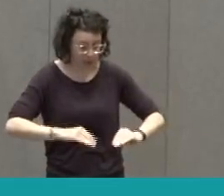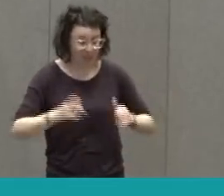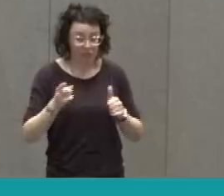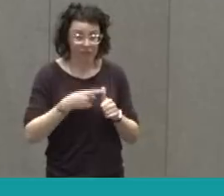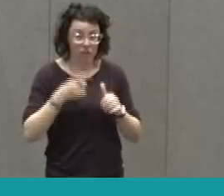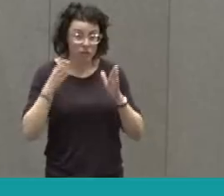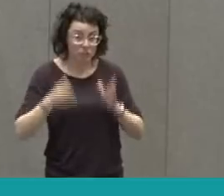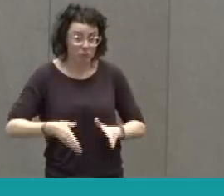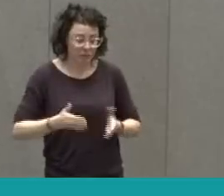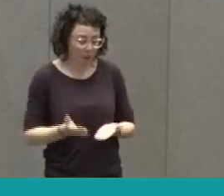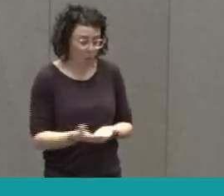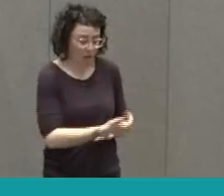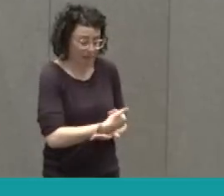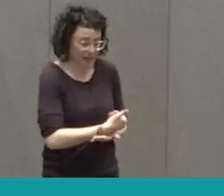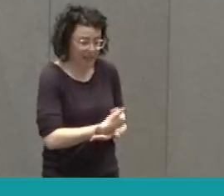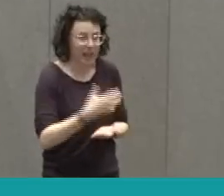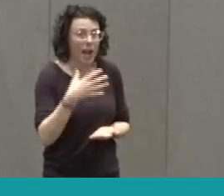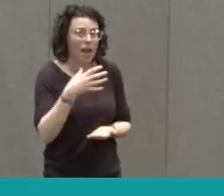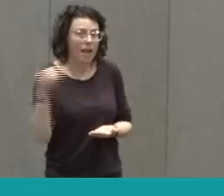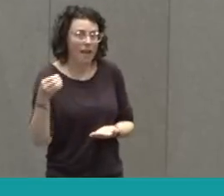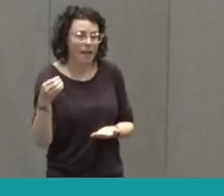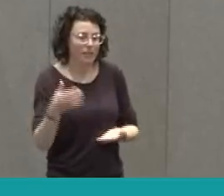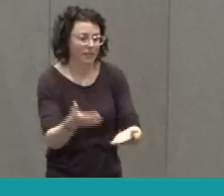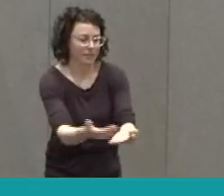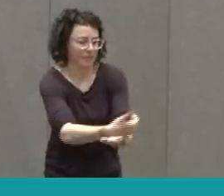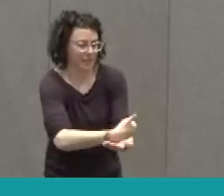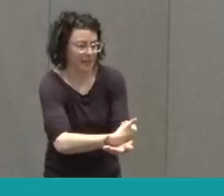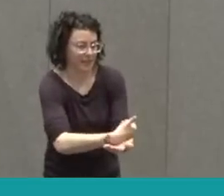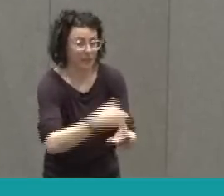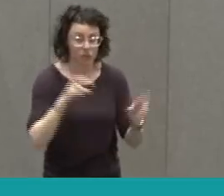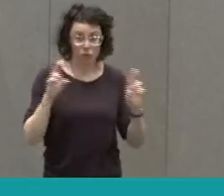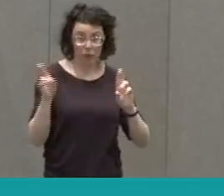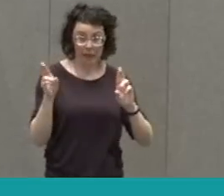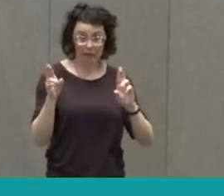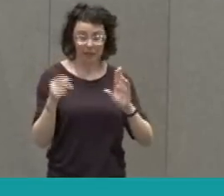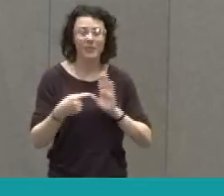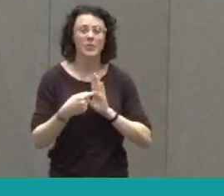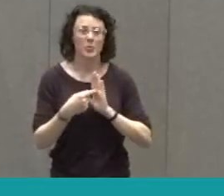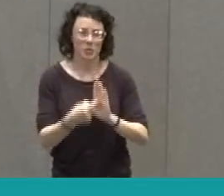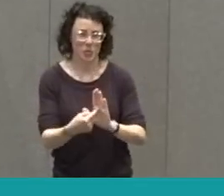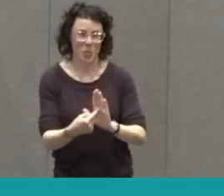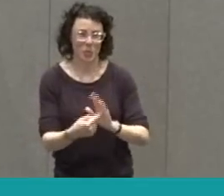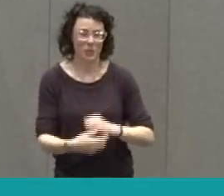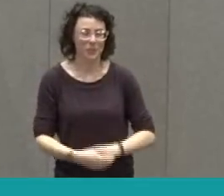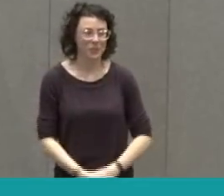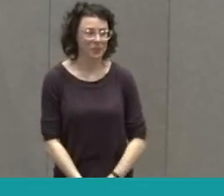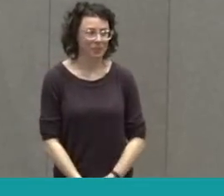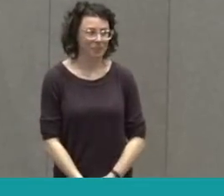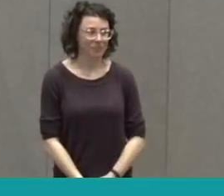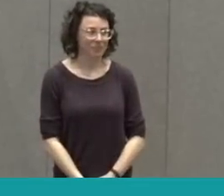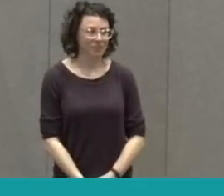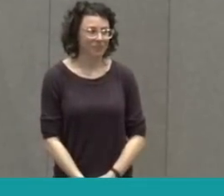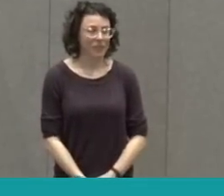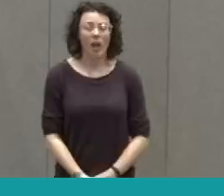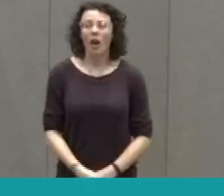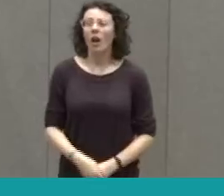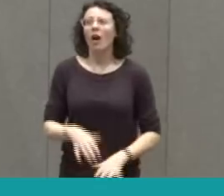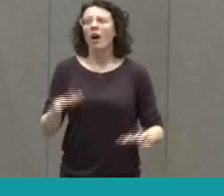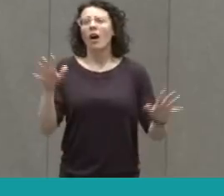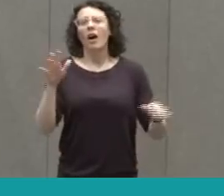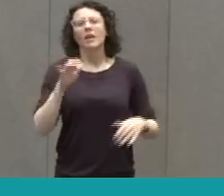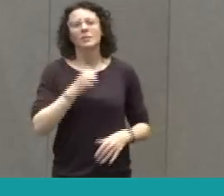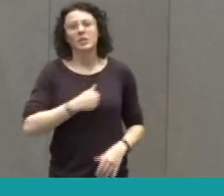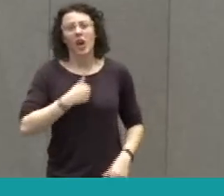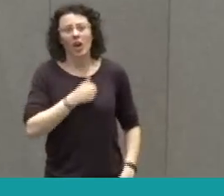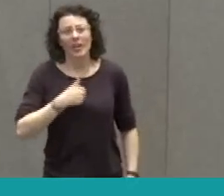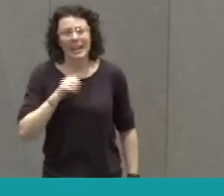I hope so. All right. So let's show them first. All right. That's a 1. Oh, I'm sorry. Ace is a 1, so it's